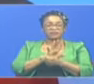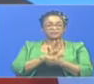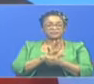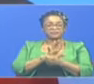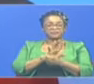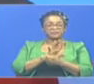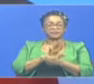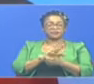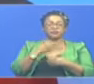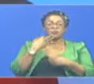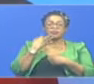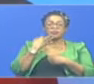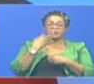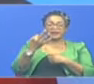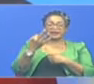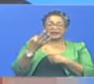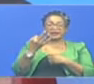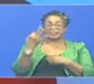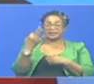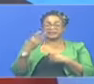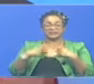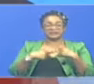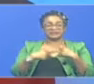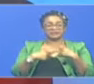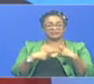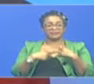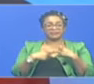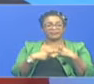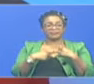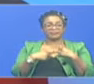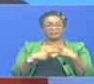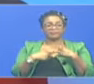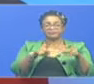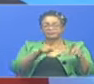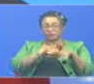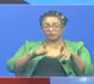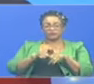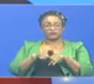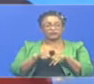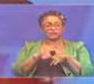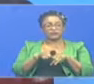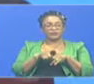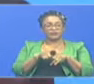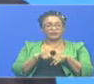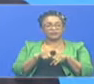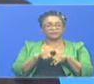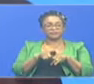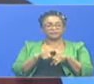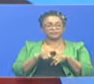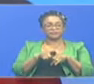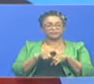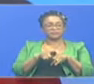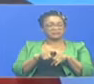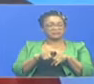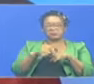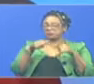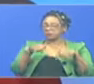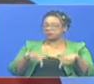to 336. We also have not lost any person to the